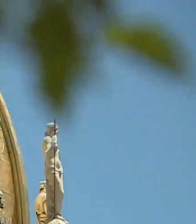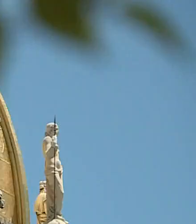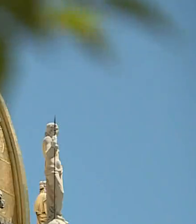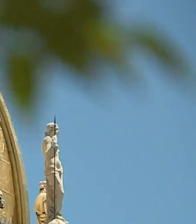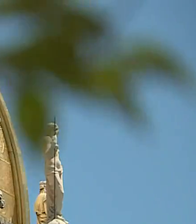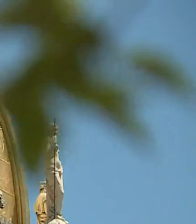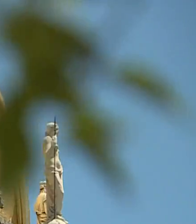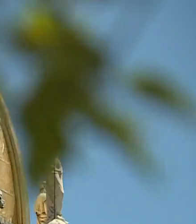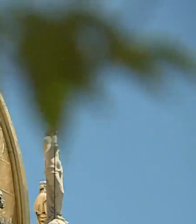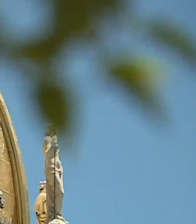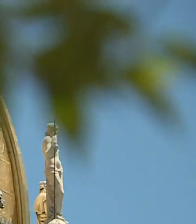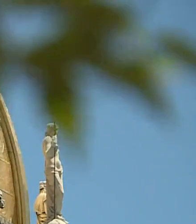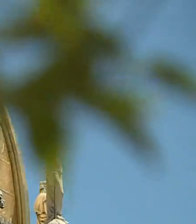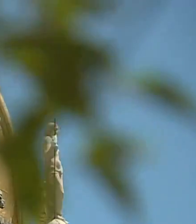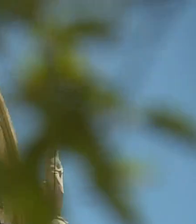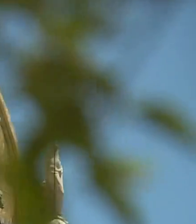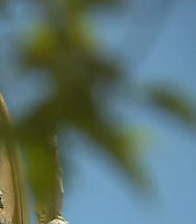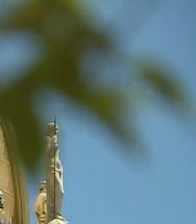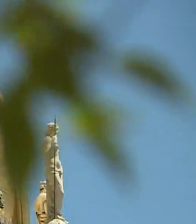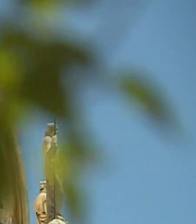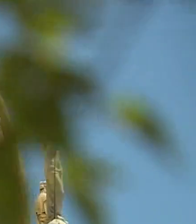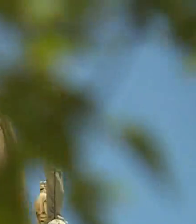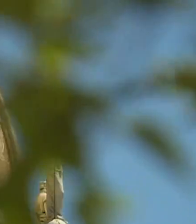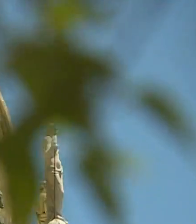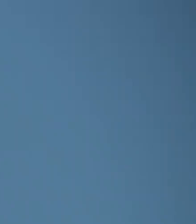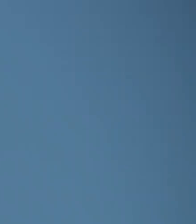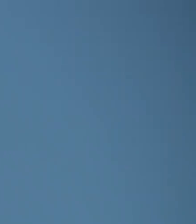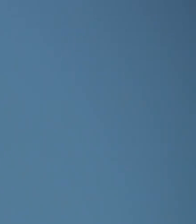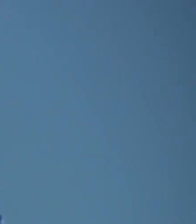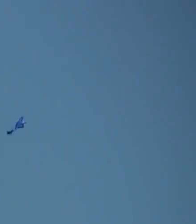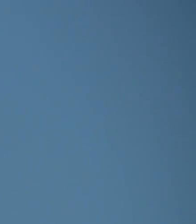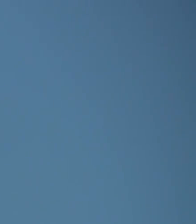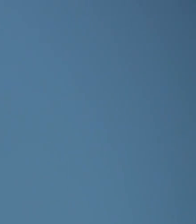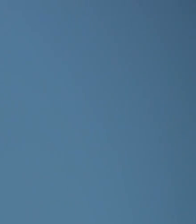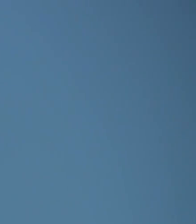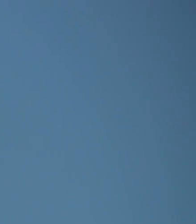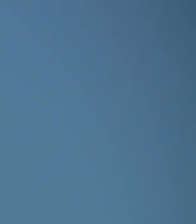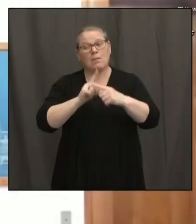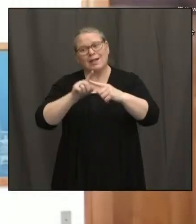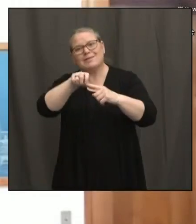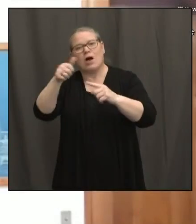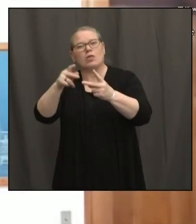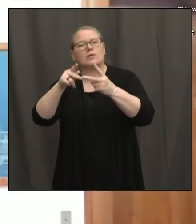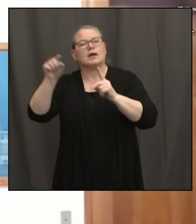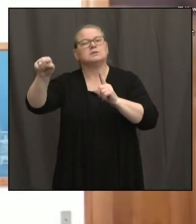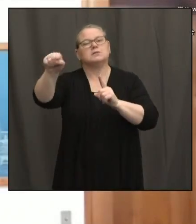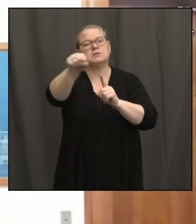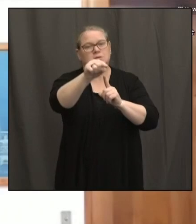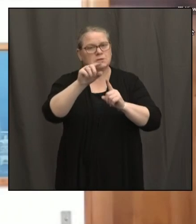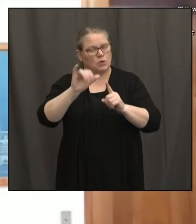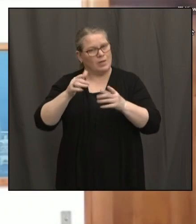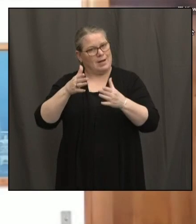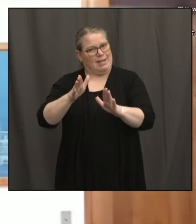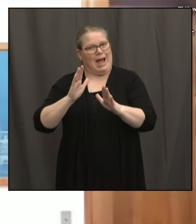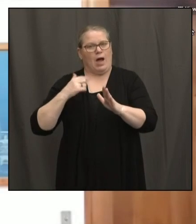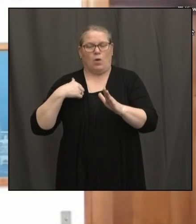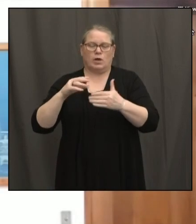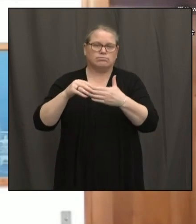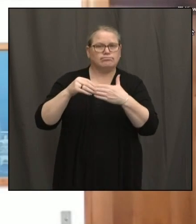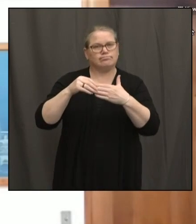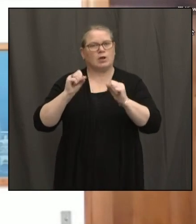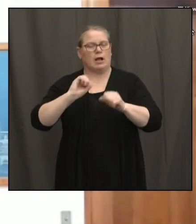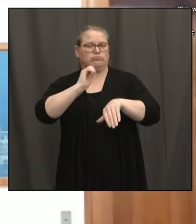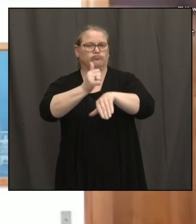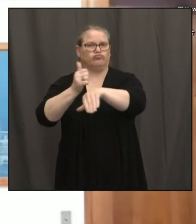executive orders until April, a request state Democratic leaders say they approve of. As we get closer to that February 9th